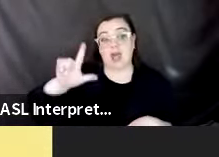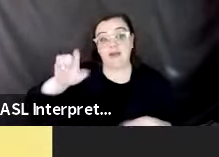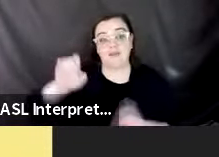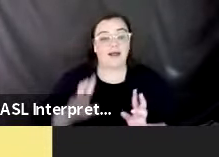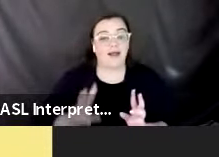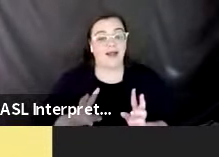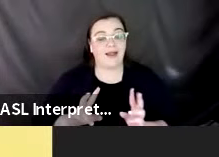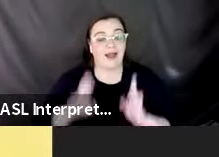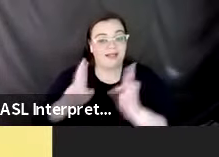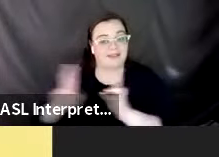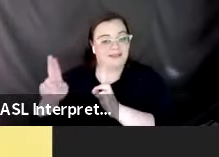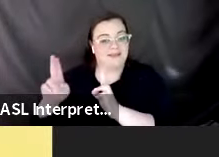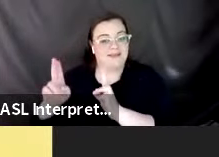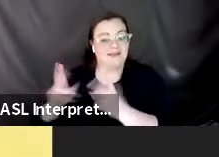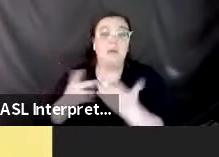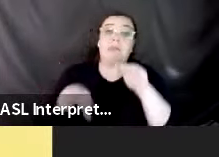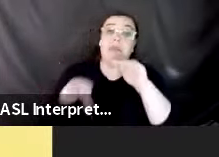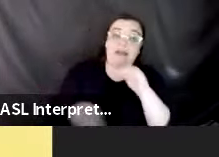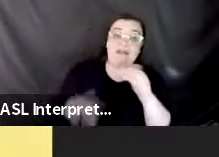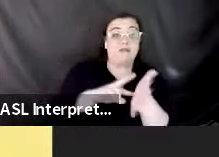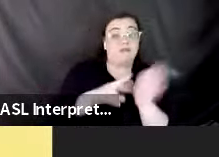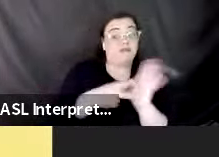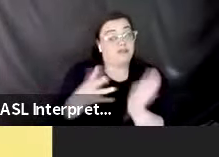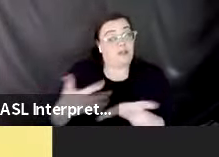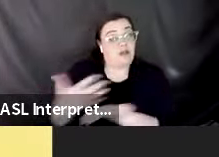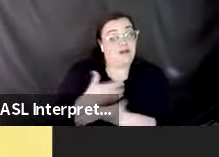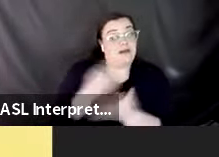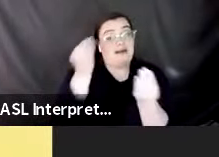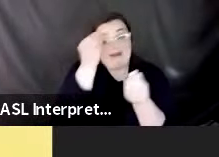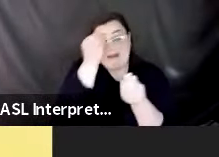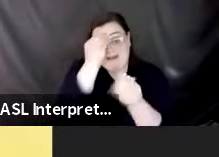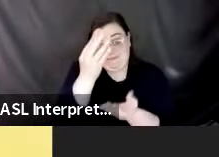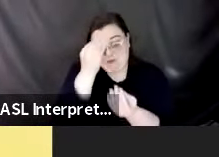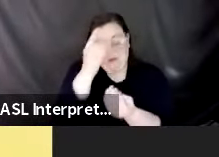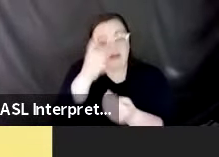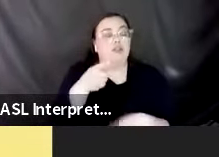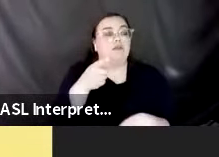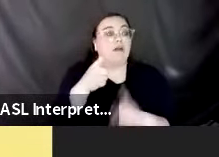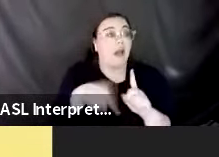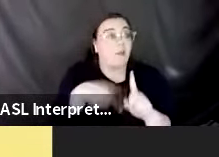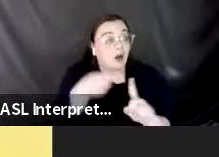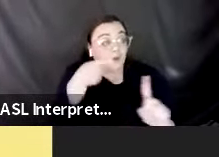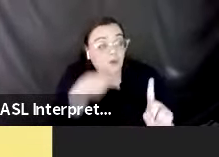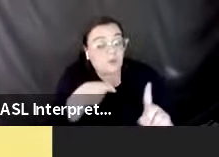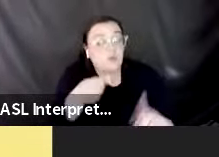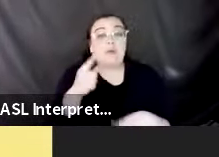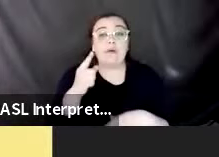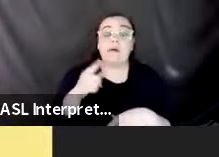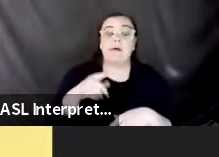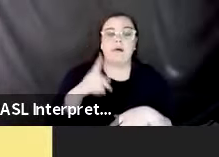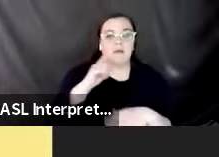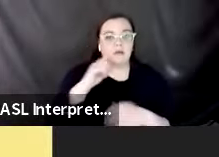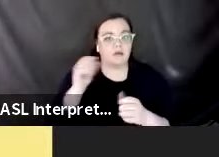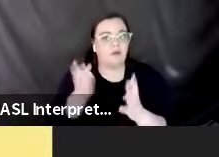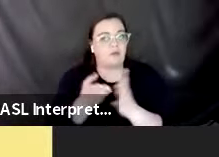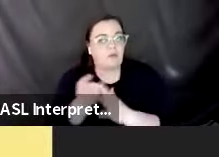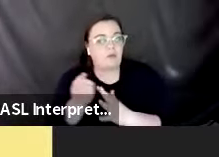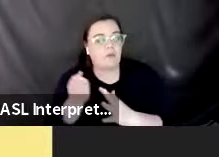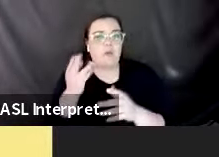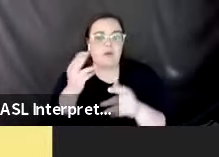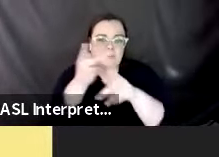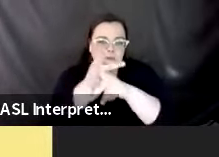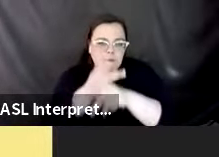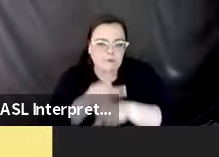know about you and about the household, and through an algorithm, there are changes made to a commercial so that they are sent